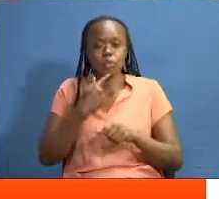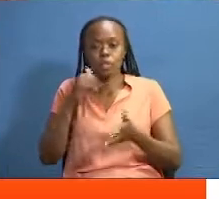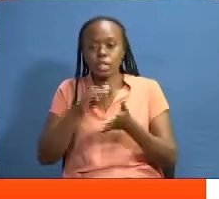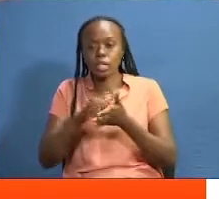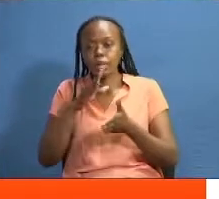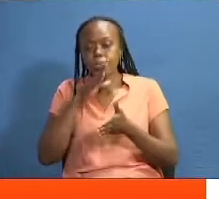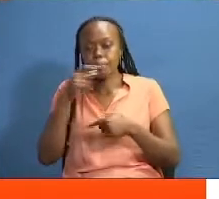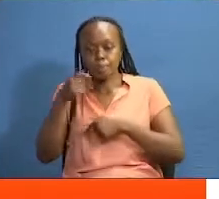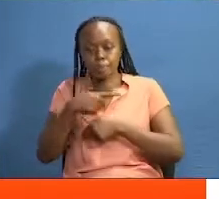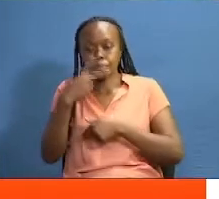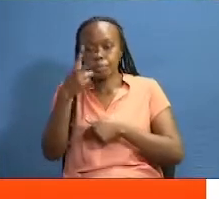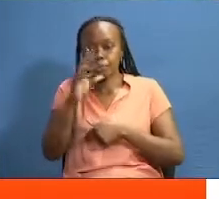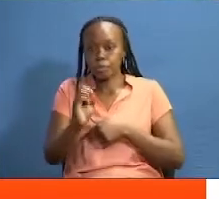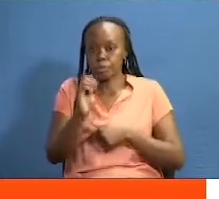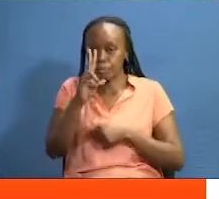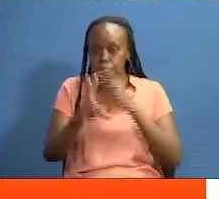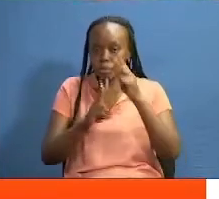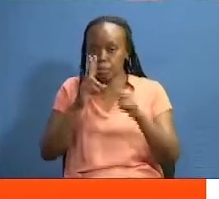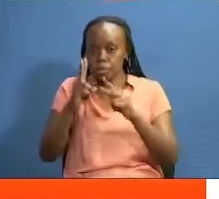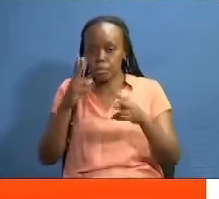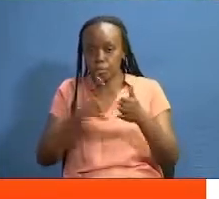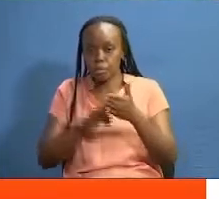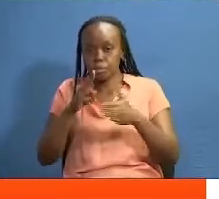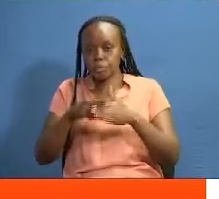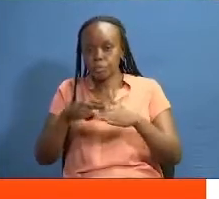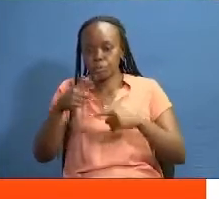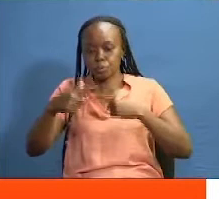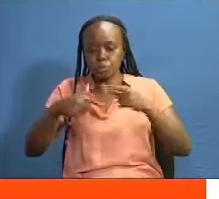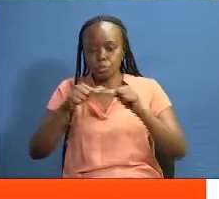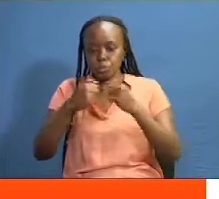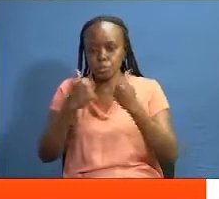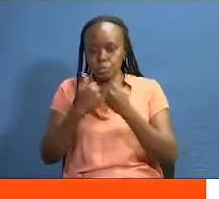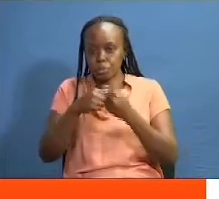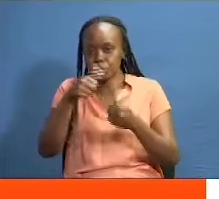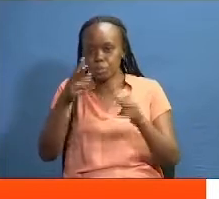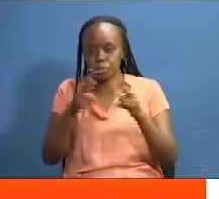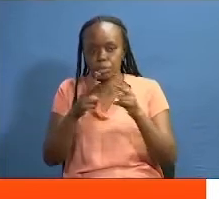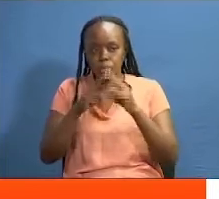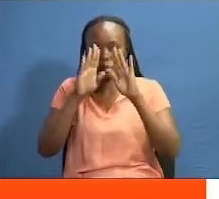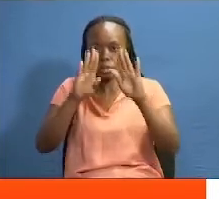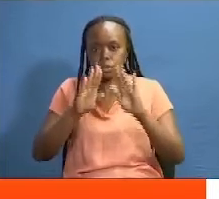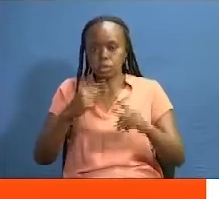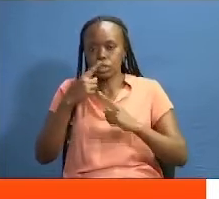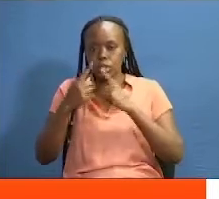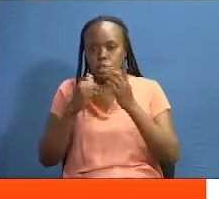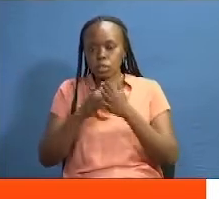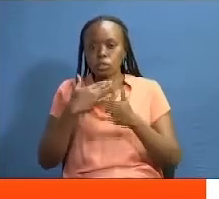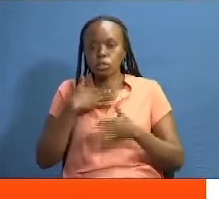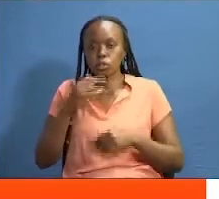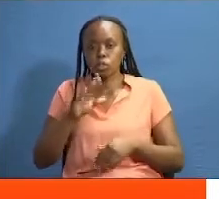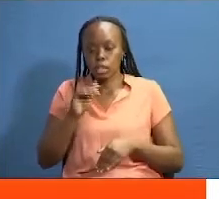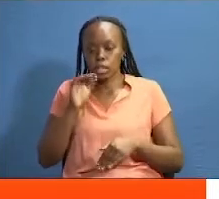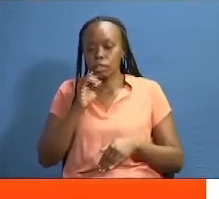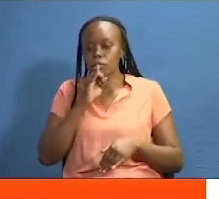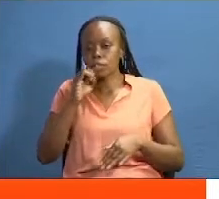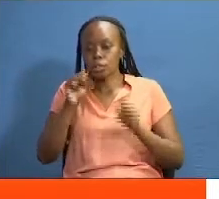by January 2022, you hit the road. Right. Now, another very important thing, Austin, that I would really want to ask is